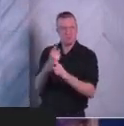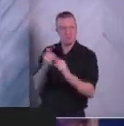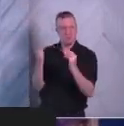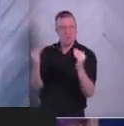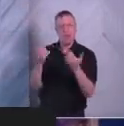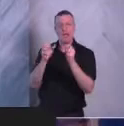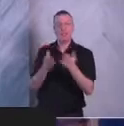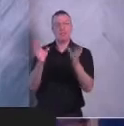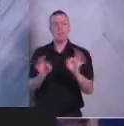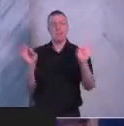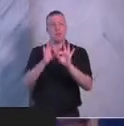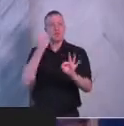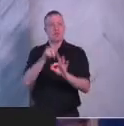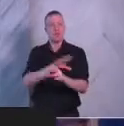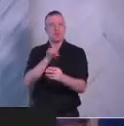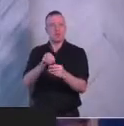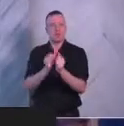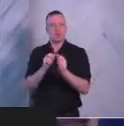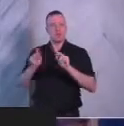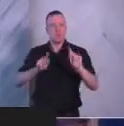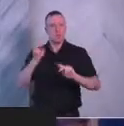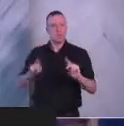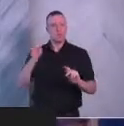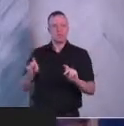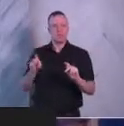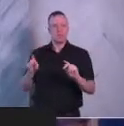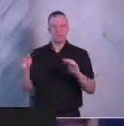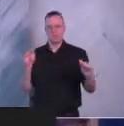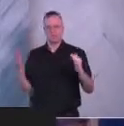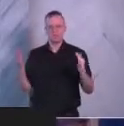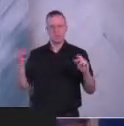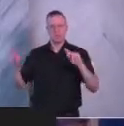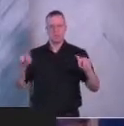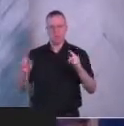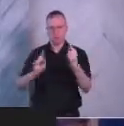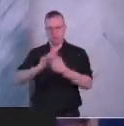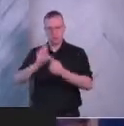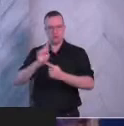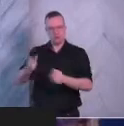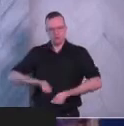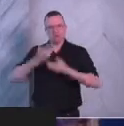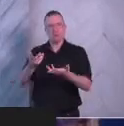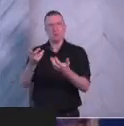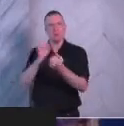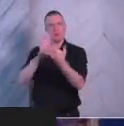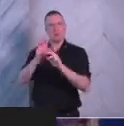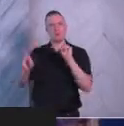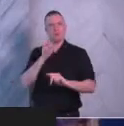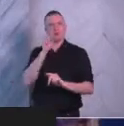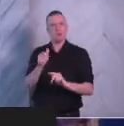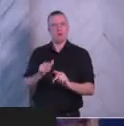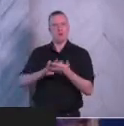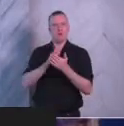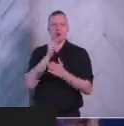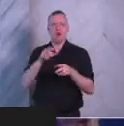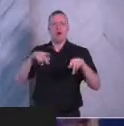really important, and if it has to do with people, it should be between people and it should be expressed in a way that people don't get to